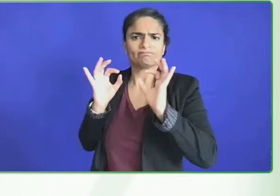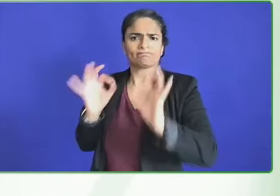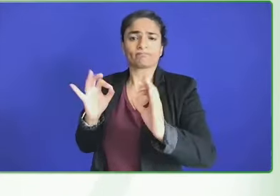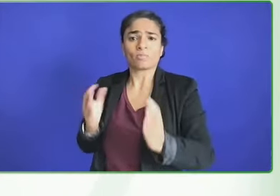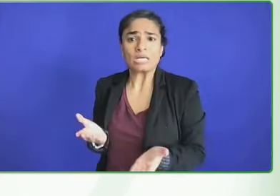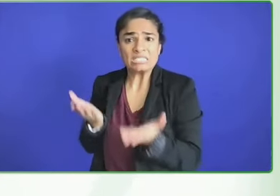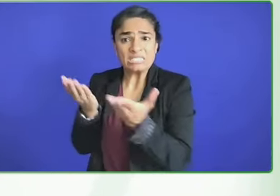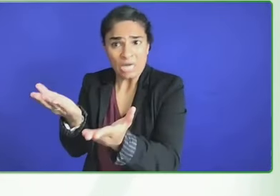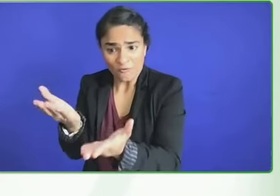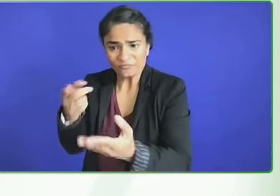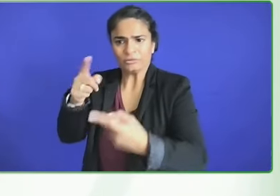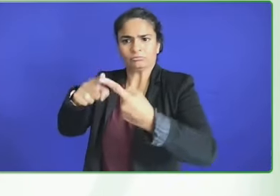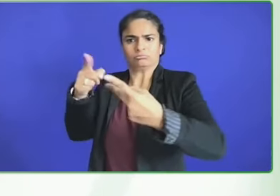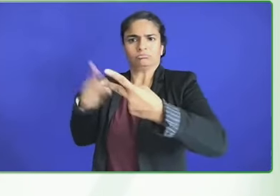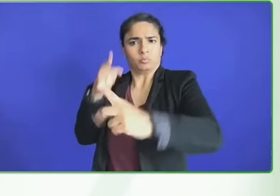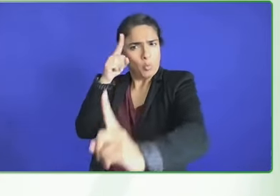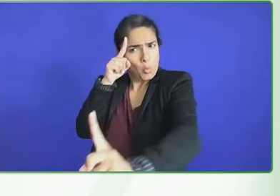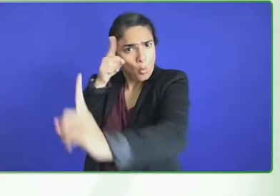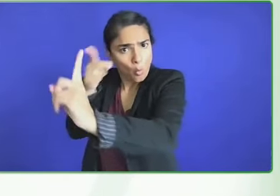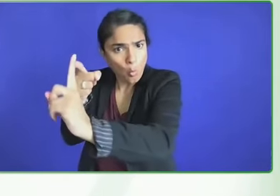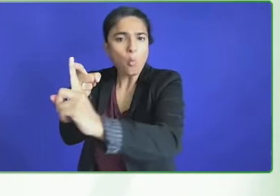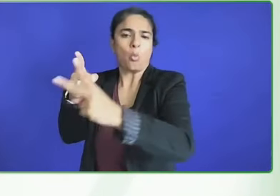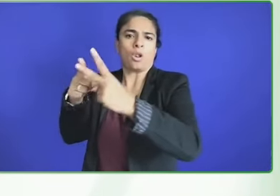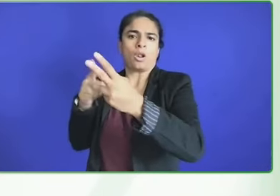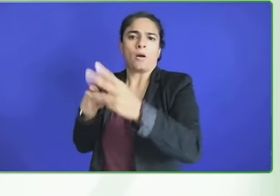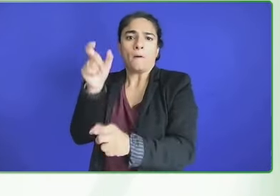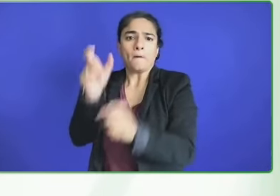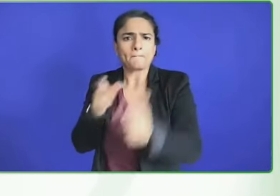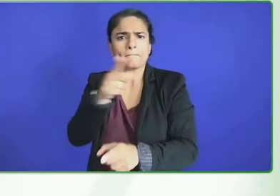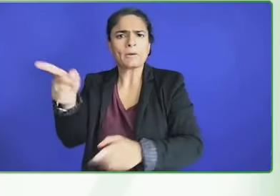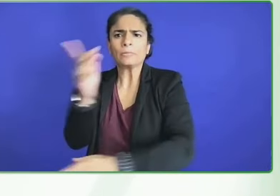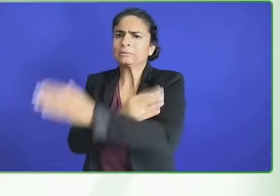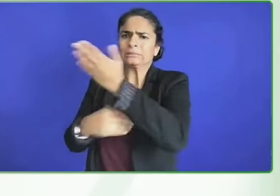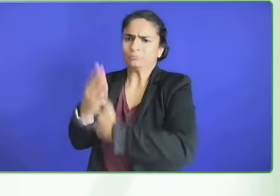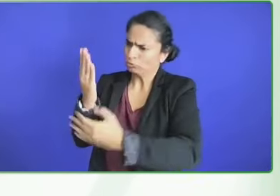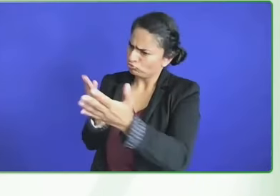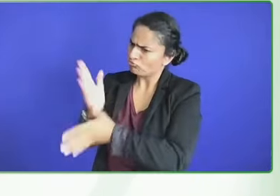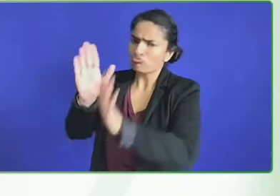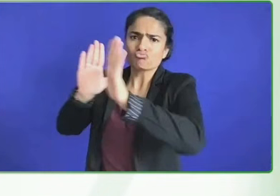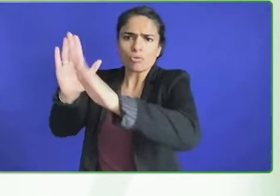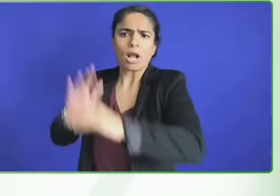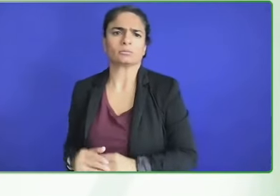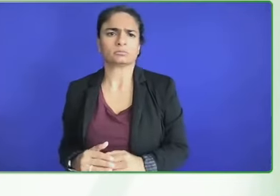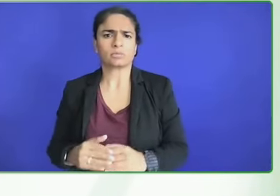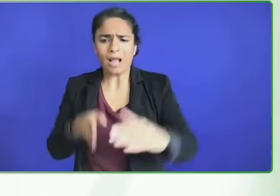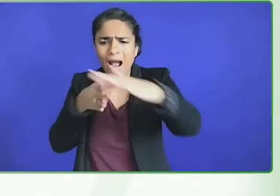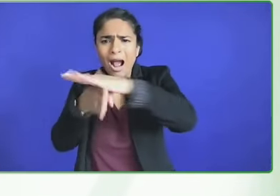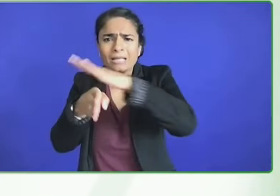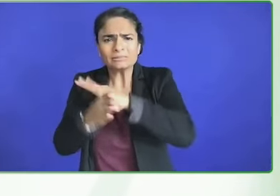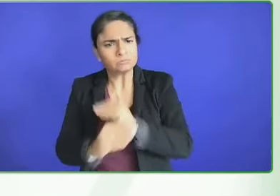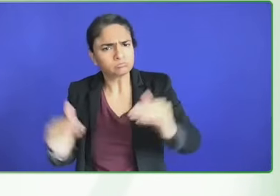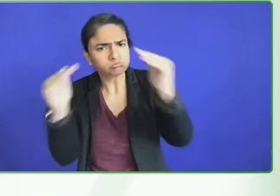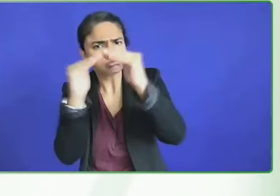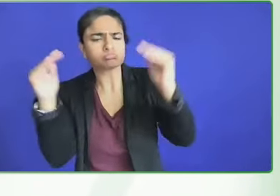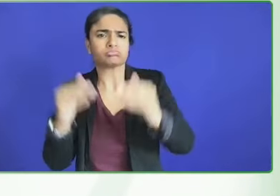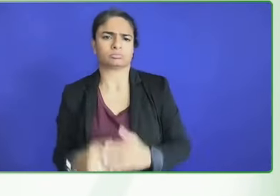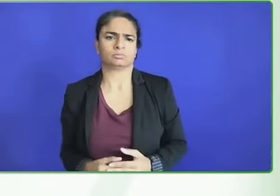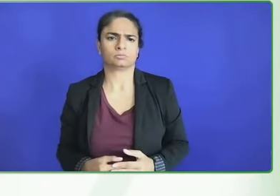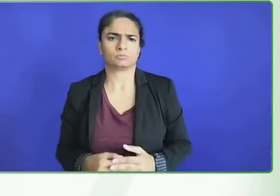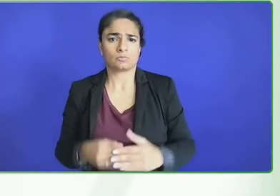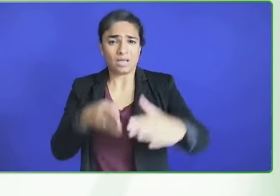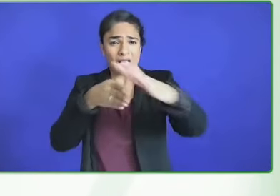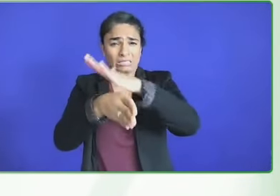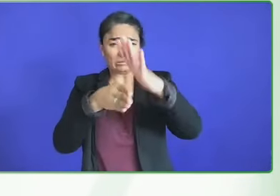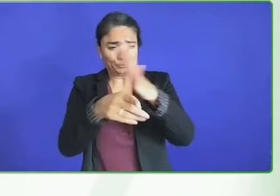seen in hand, going hand in hand with assistive technology, reasonable accommodation, so personalized